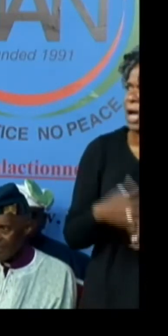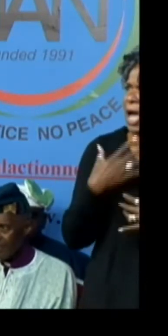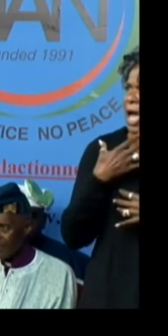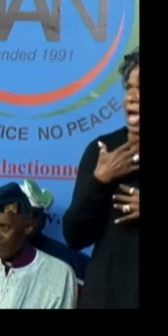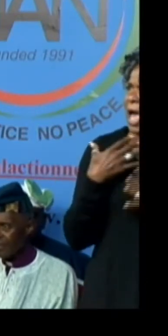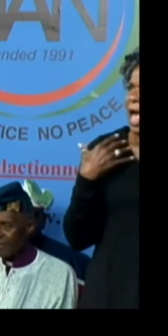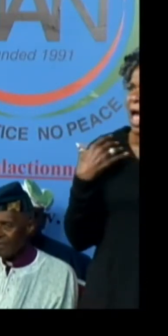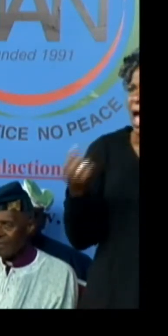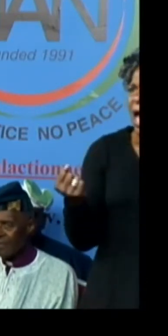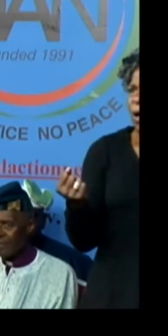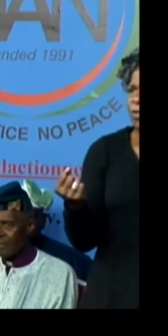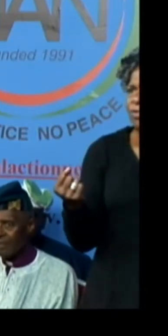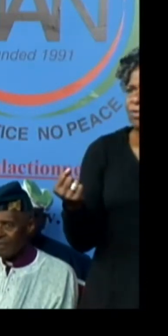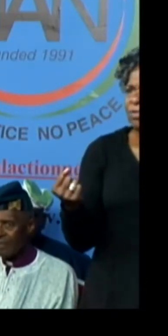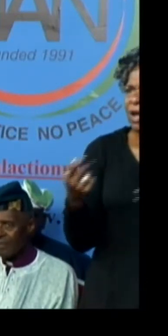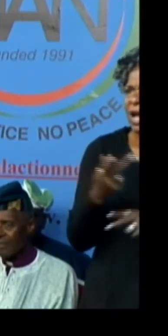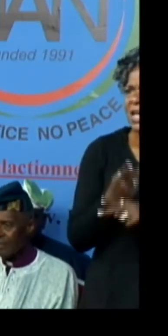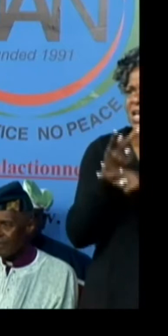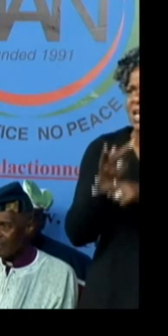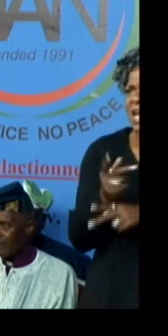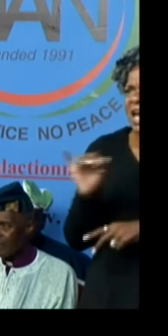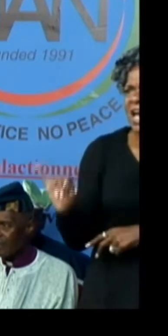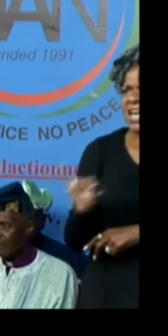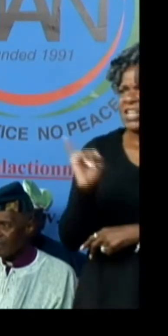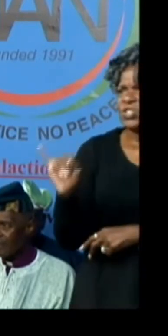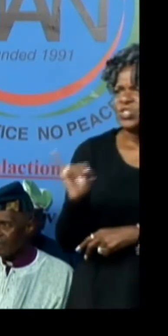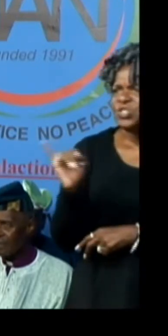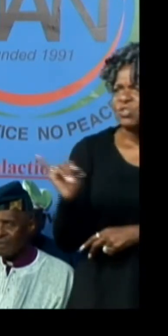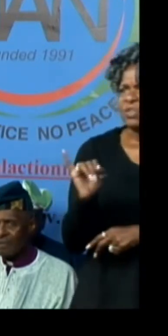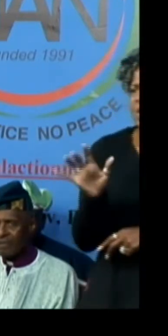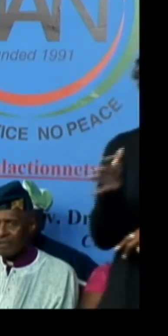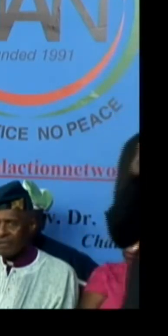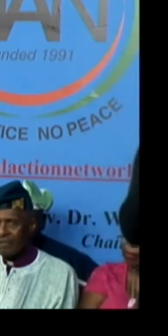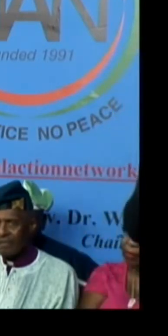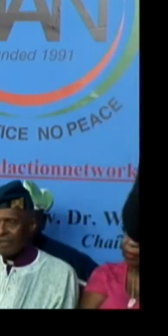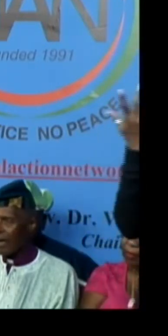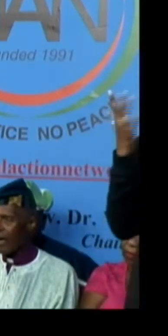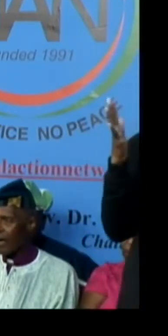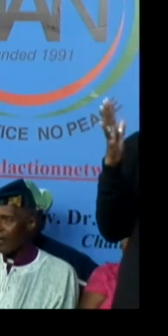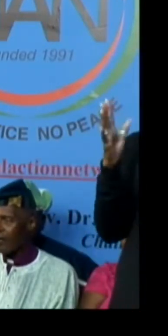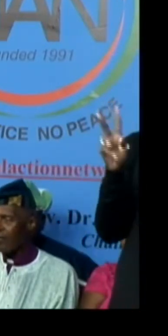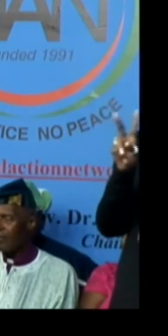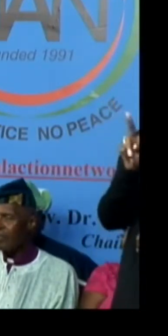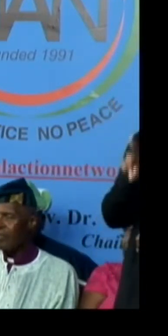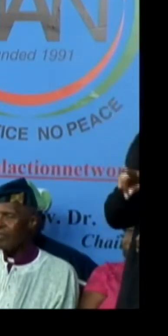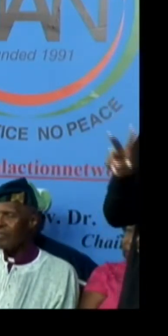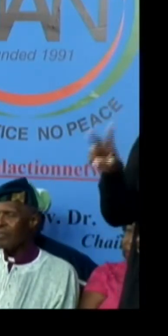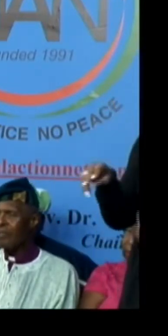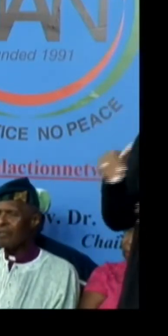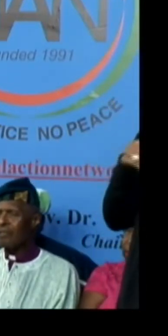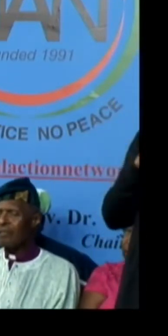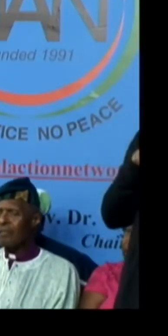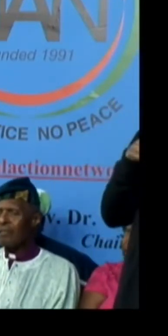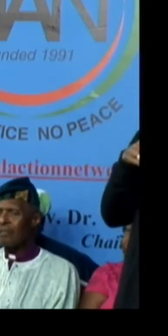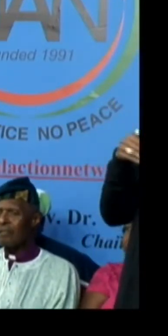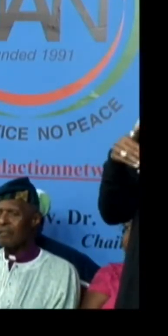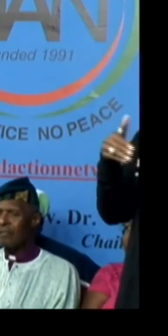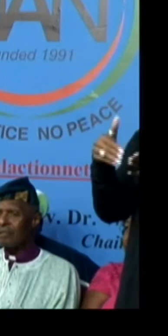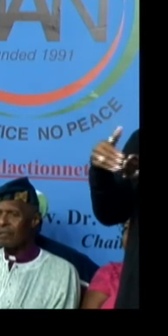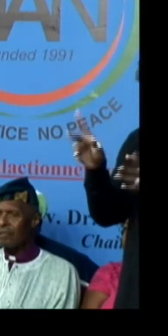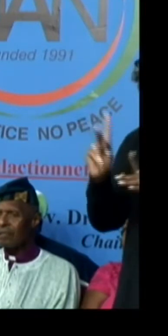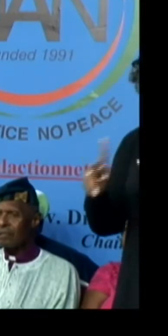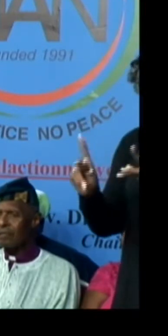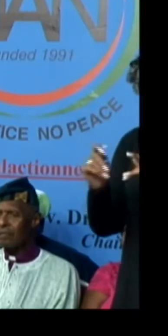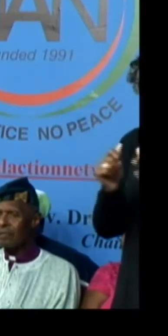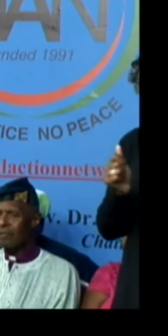care from millions of people. 22 million never had health care. And I went back and thought